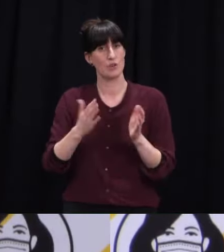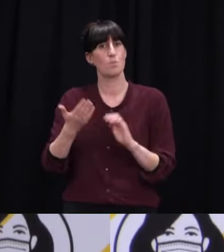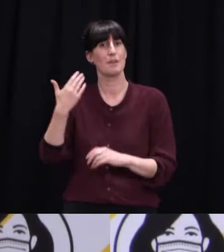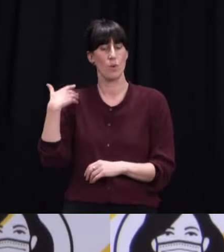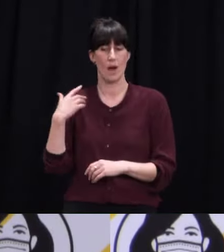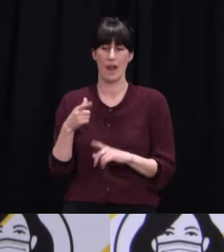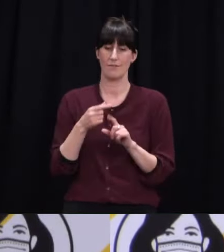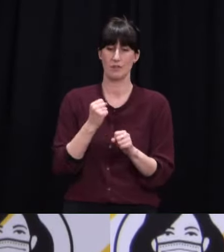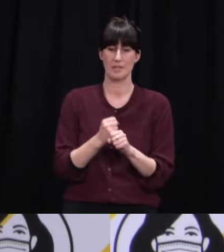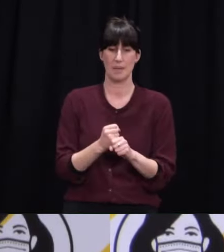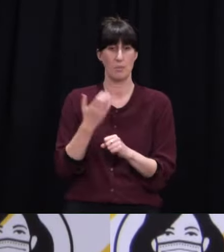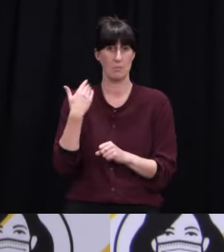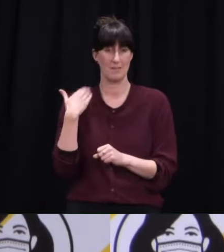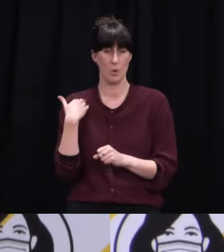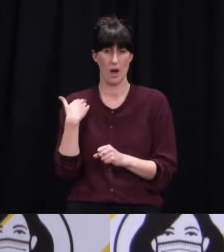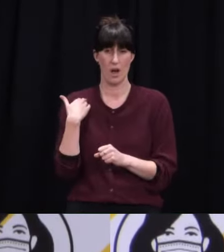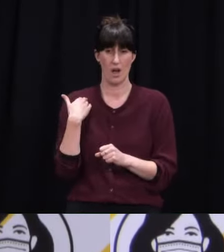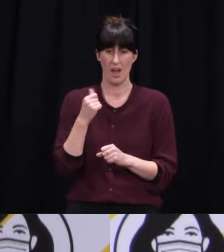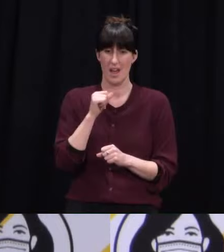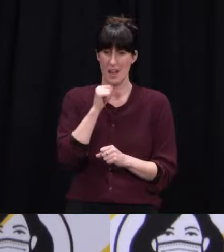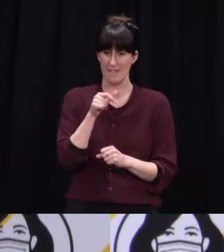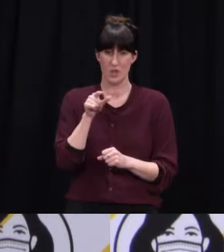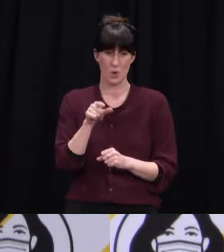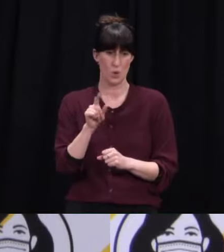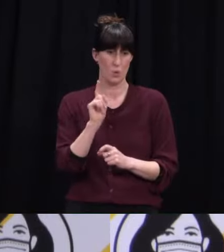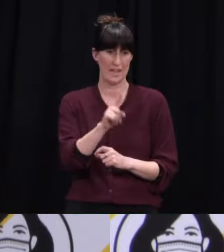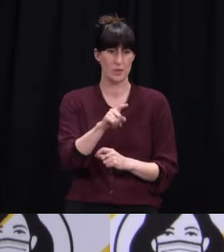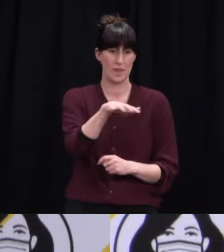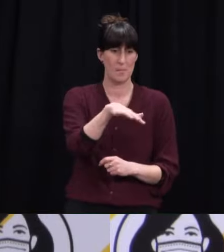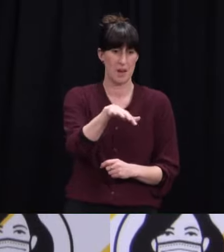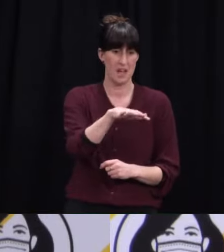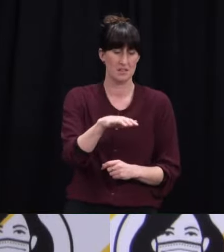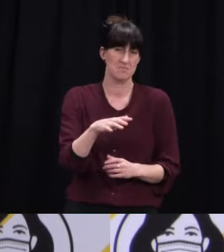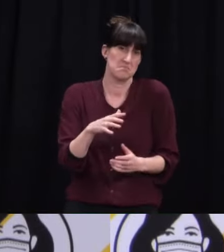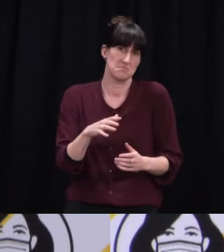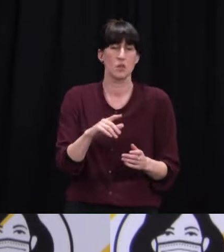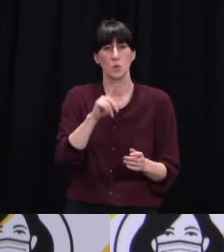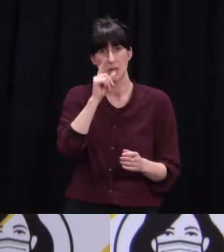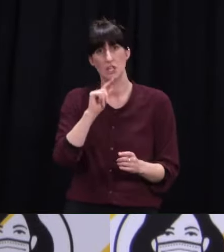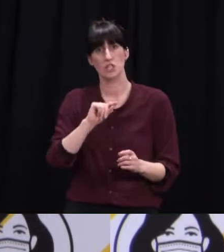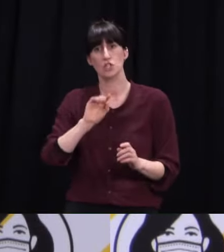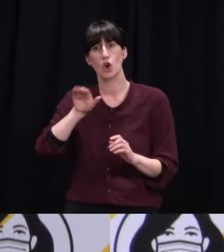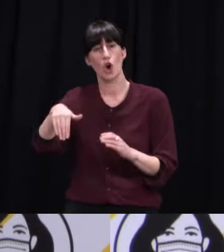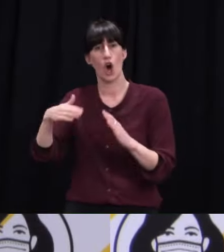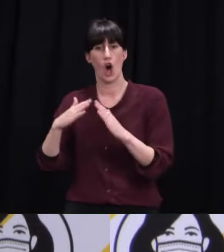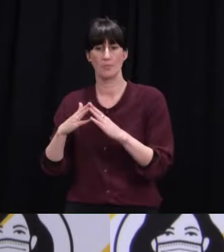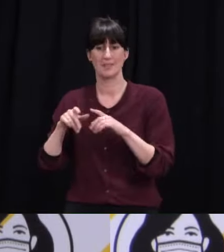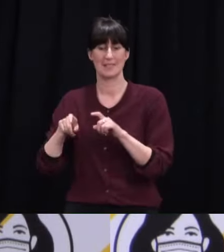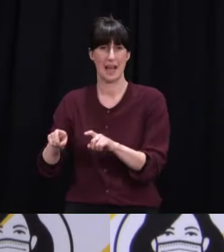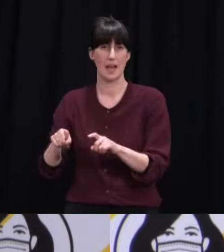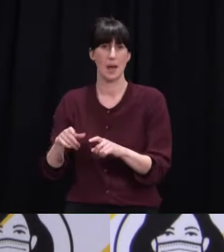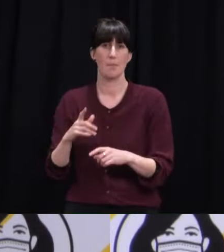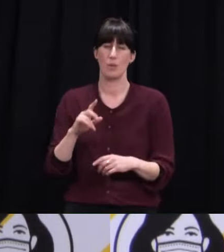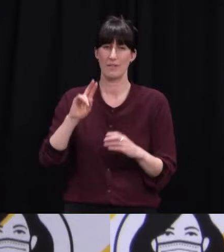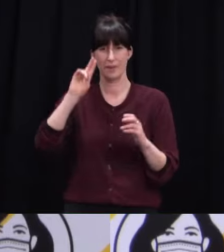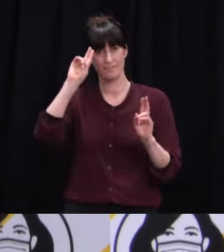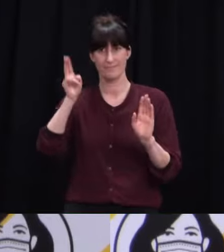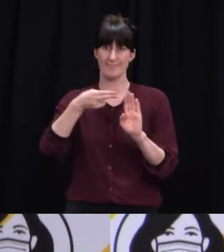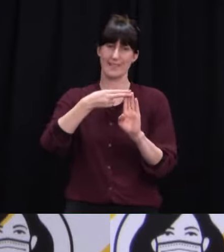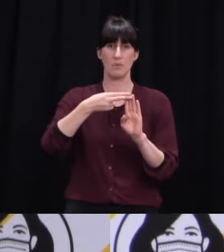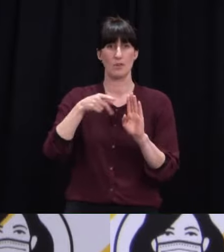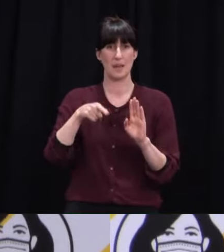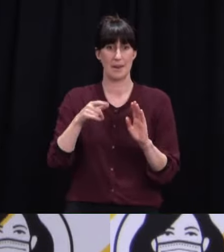then release, in this instance, we've categorised nearly 20,000 of those people as close contacts. So I think it was the right thing to do,